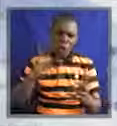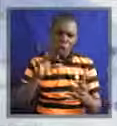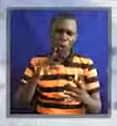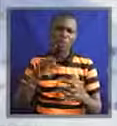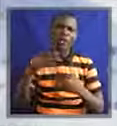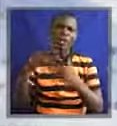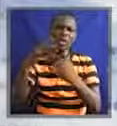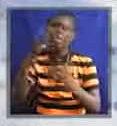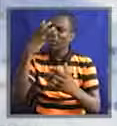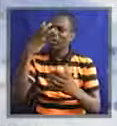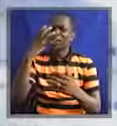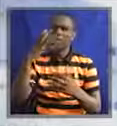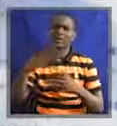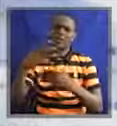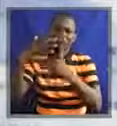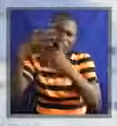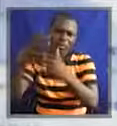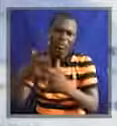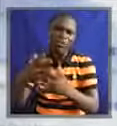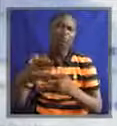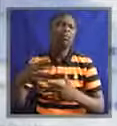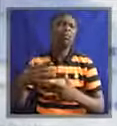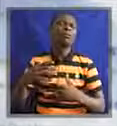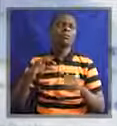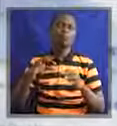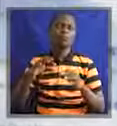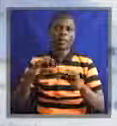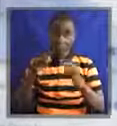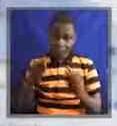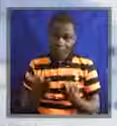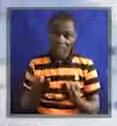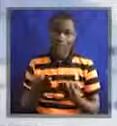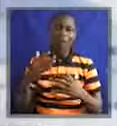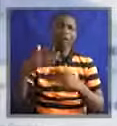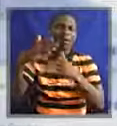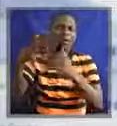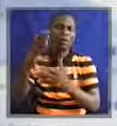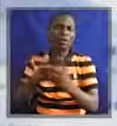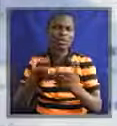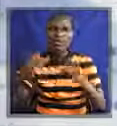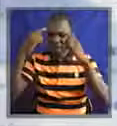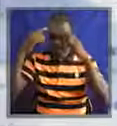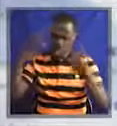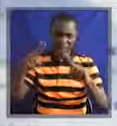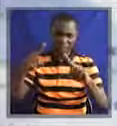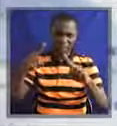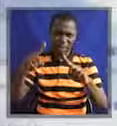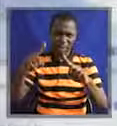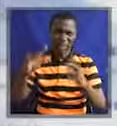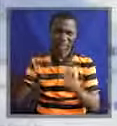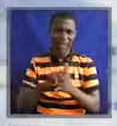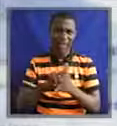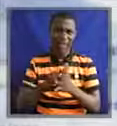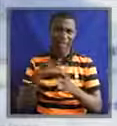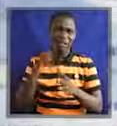no Ebershus Adiemo. Ebusia something, Obusia Ufrimono. Asempe sibu wo brebi a atwa mu a